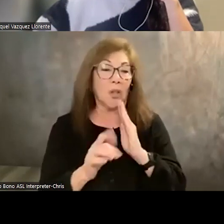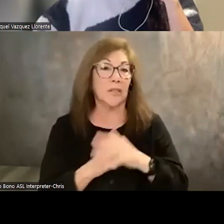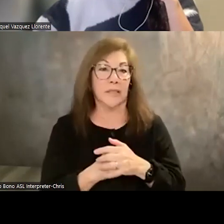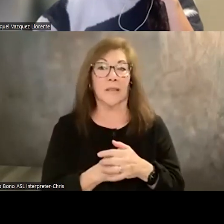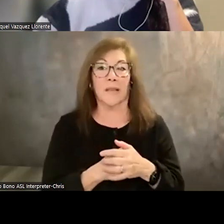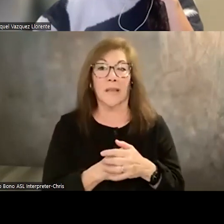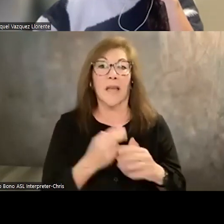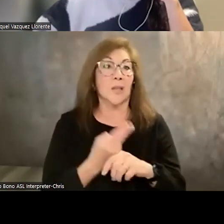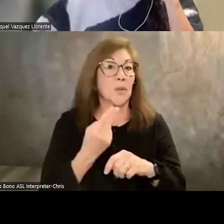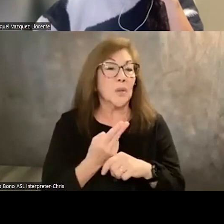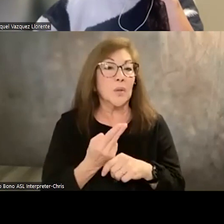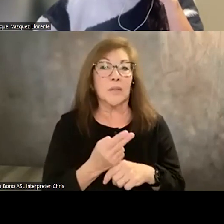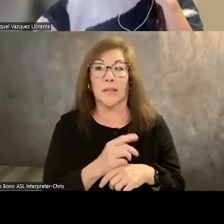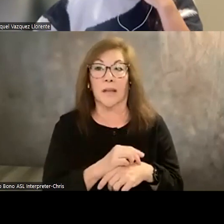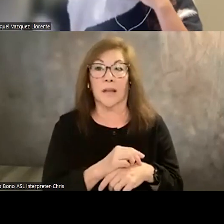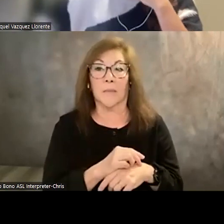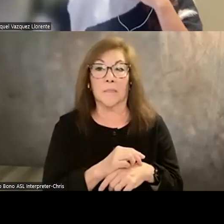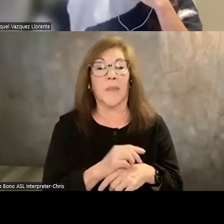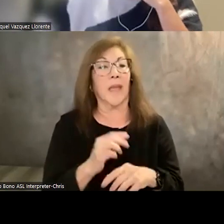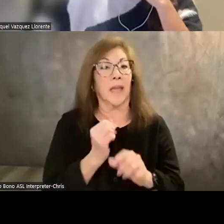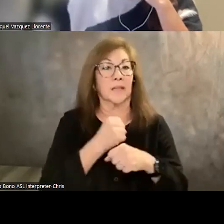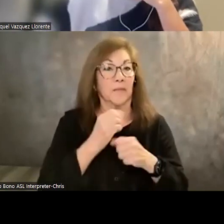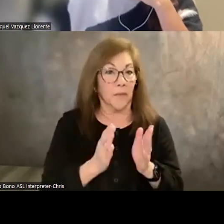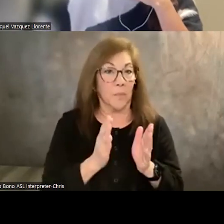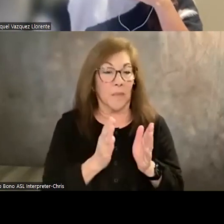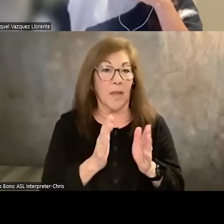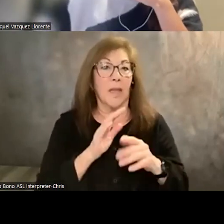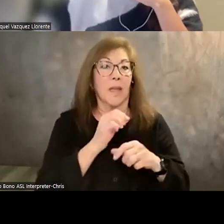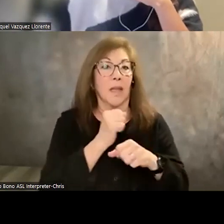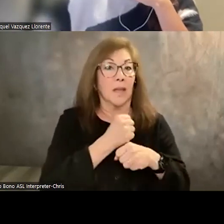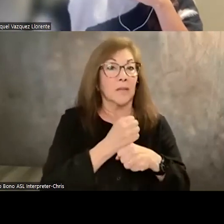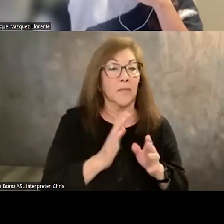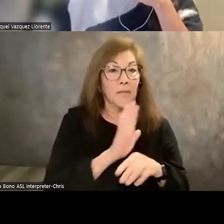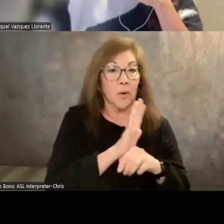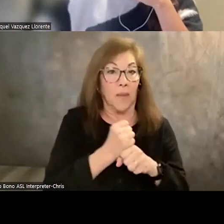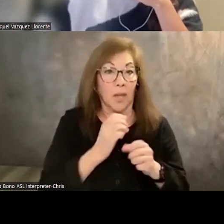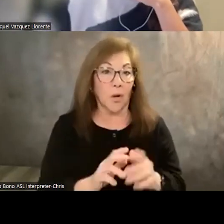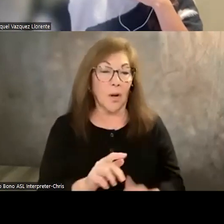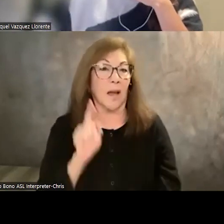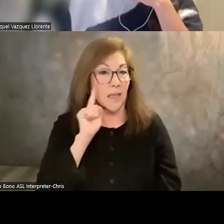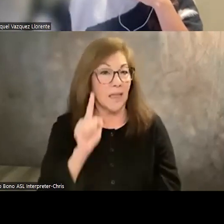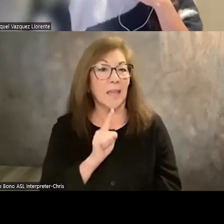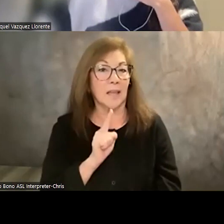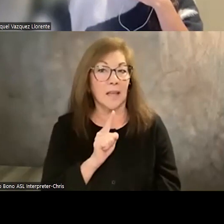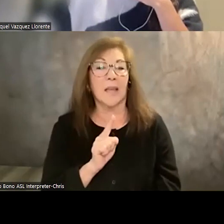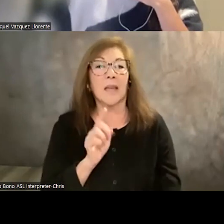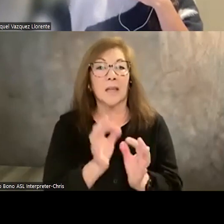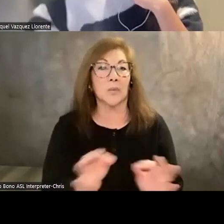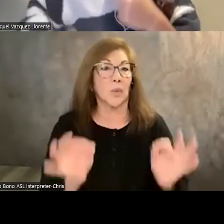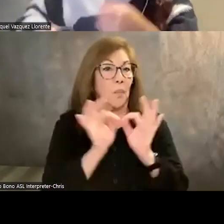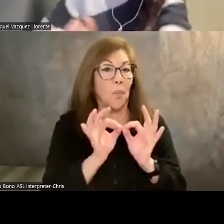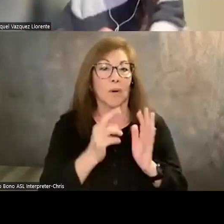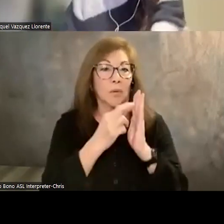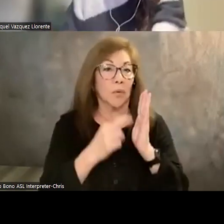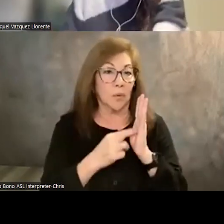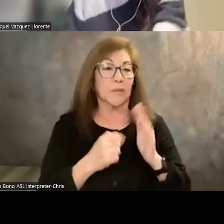for deceit as a filmmaker. And so because of that, I think candor is incredibly important, first